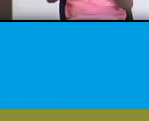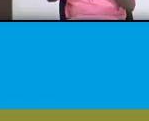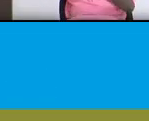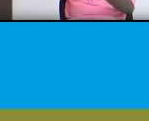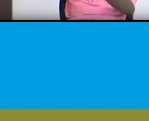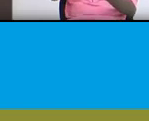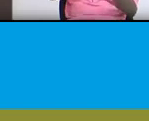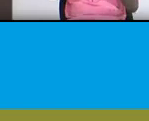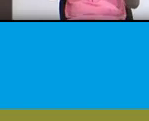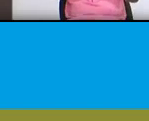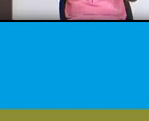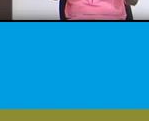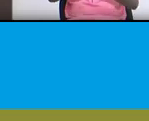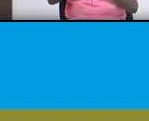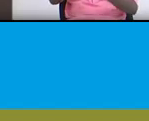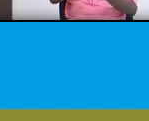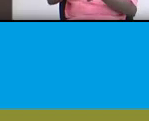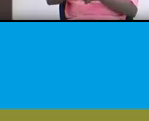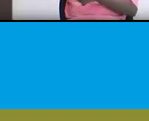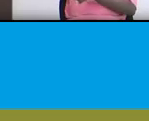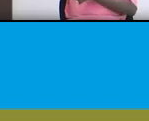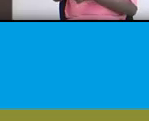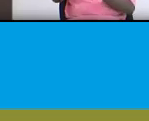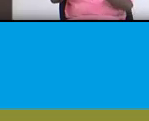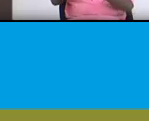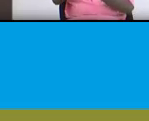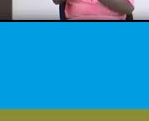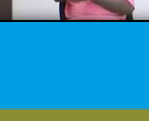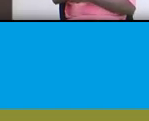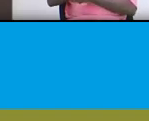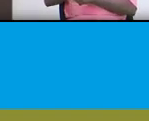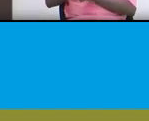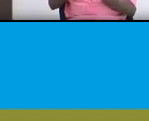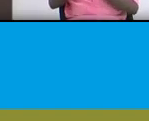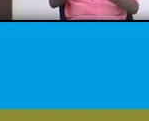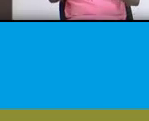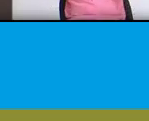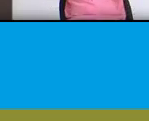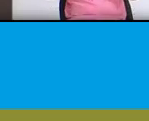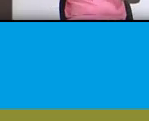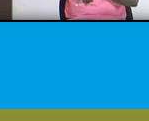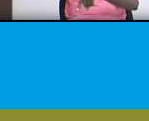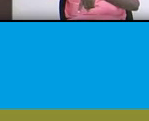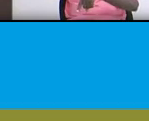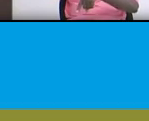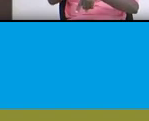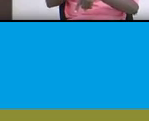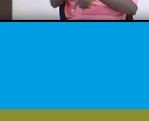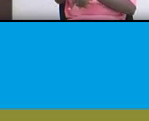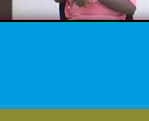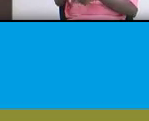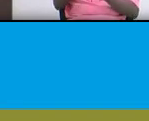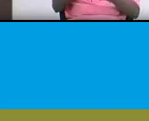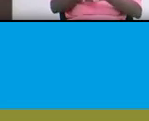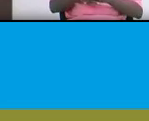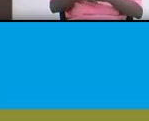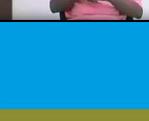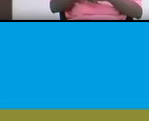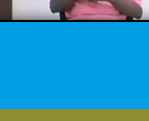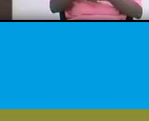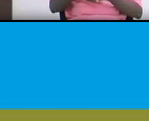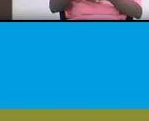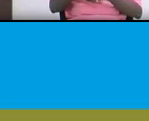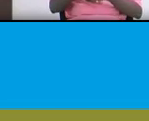fine. The work proceeded until by the grace of God. But at the time that we were